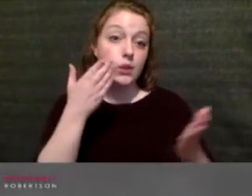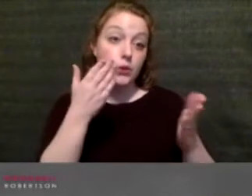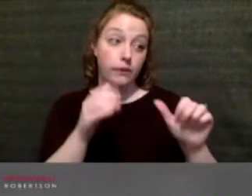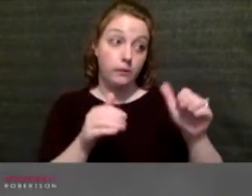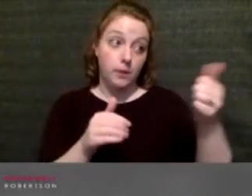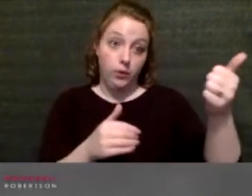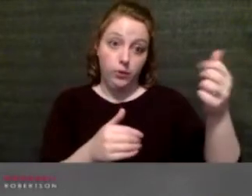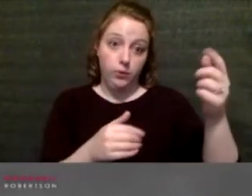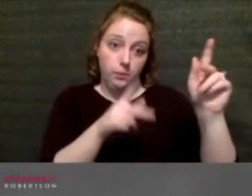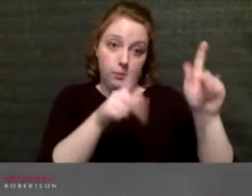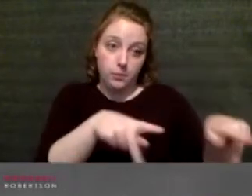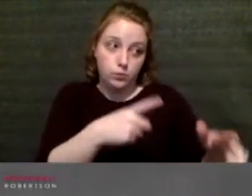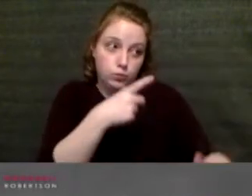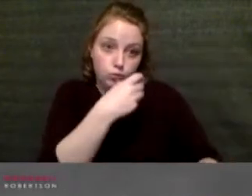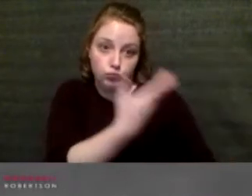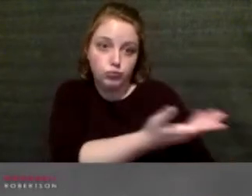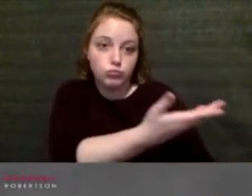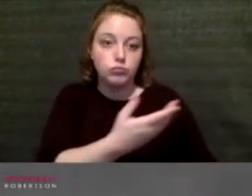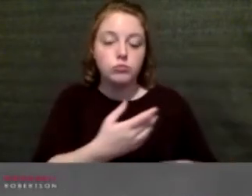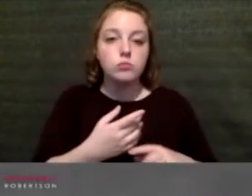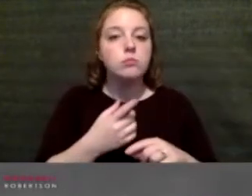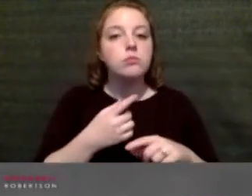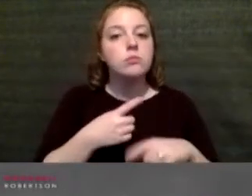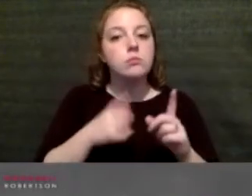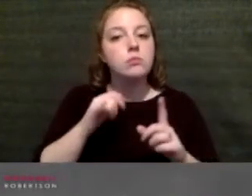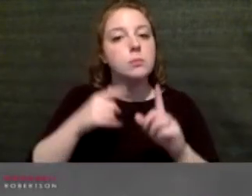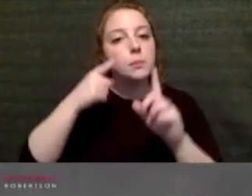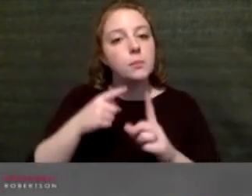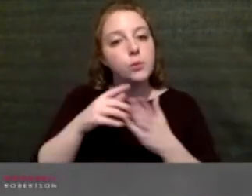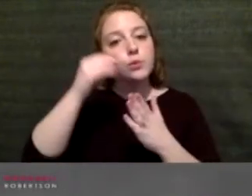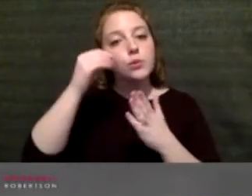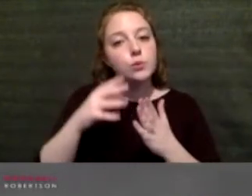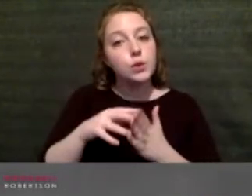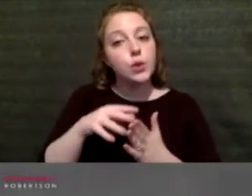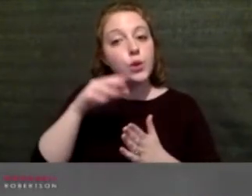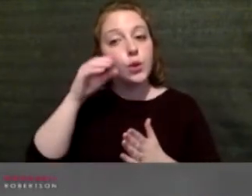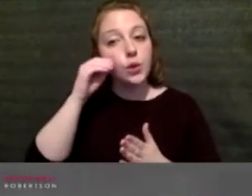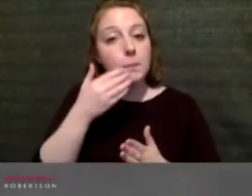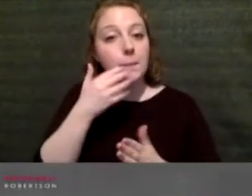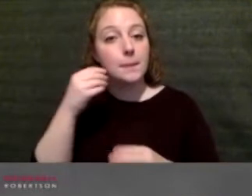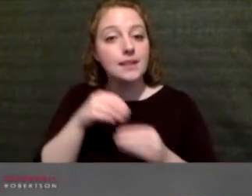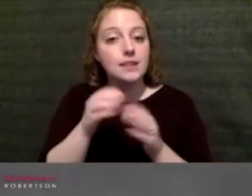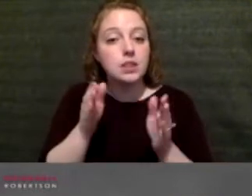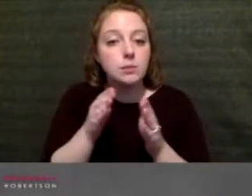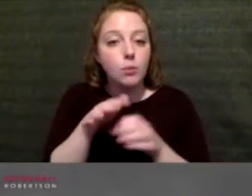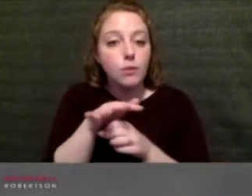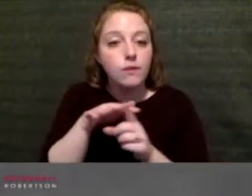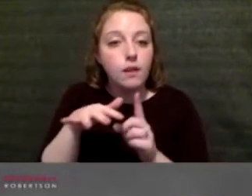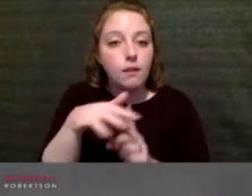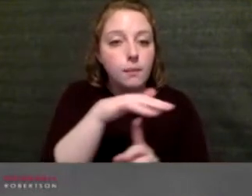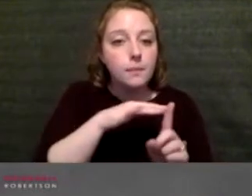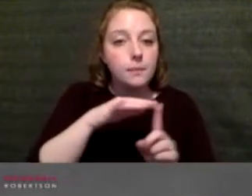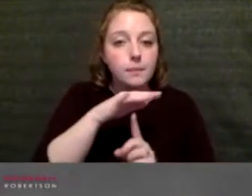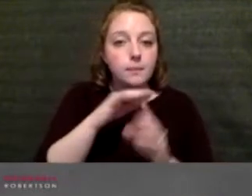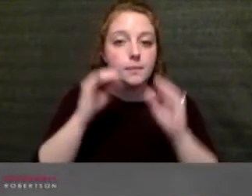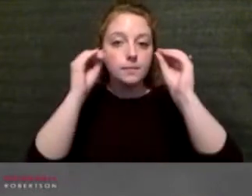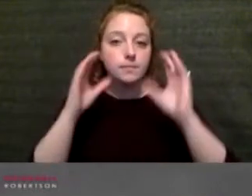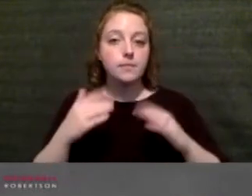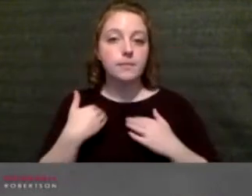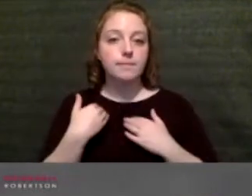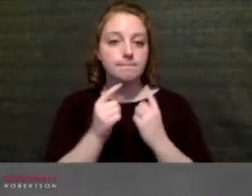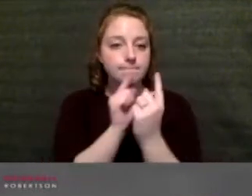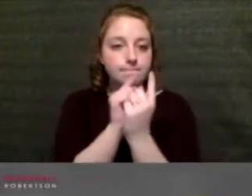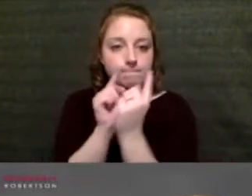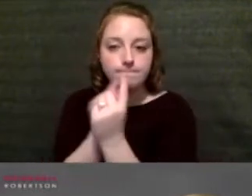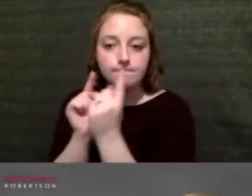the purpose, we all know that students learn in smaller environments where the teacher has more one-on-one